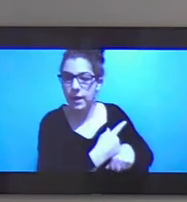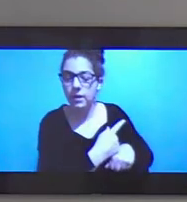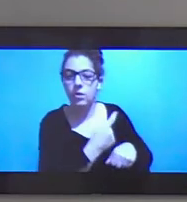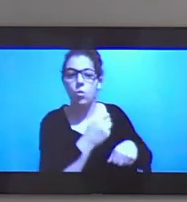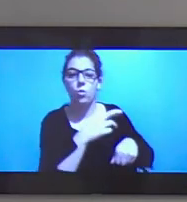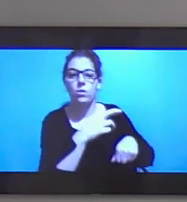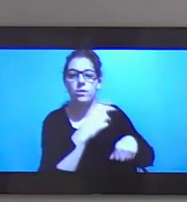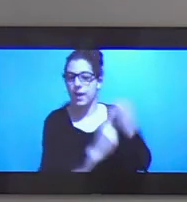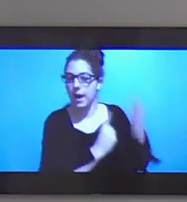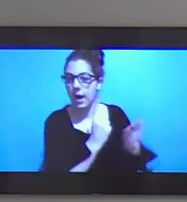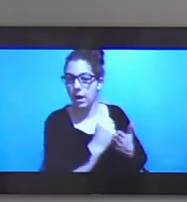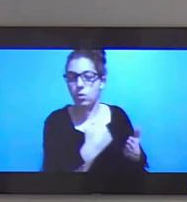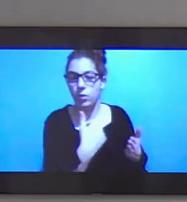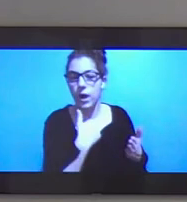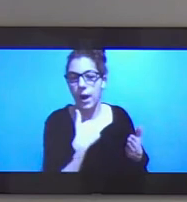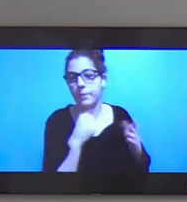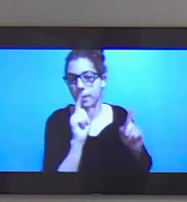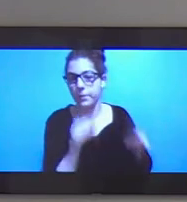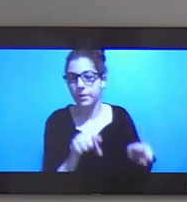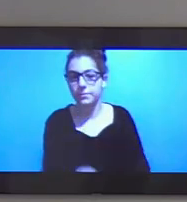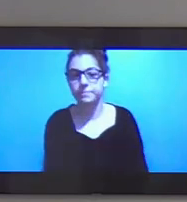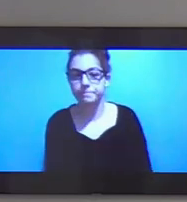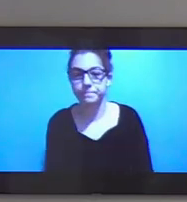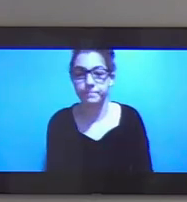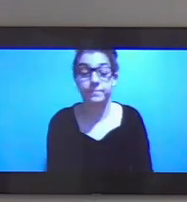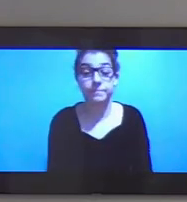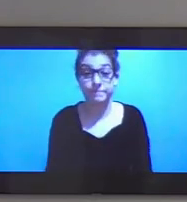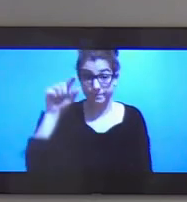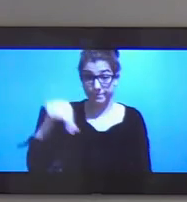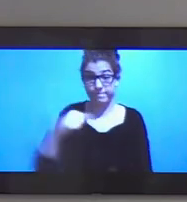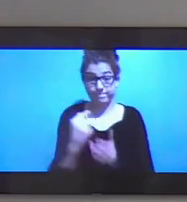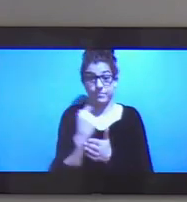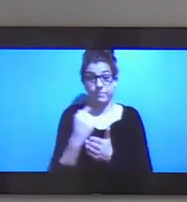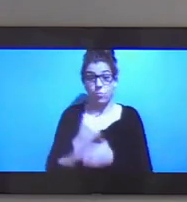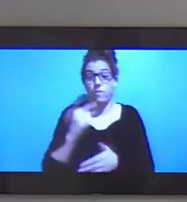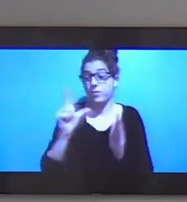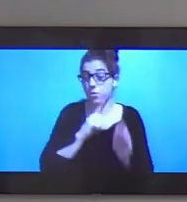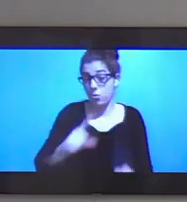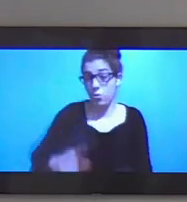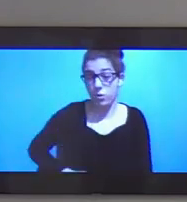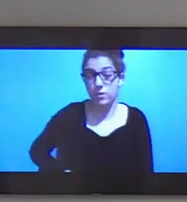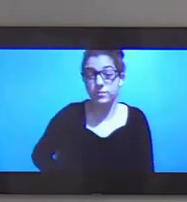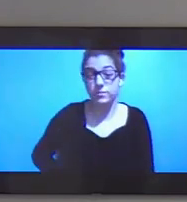hour.'" This is the gospel of the Lord.